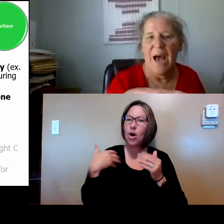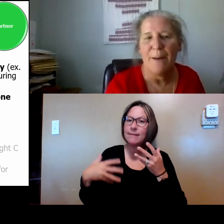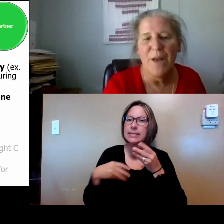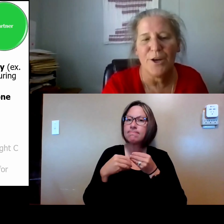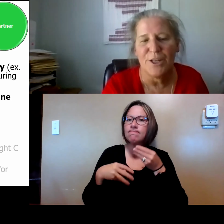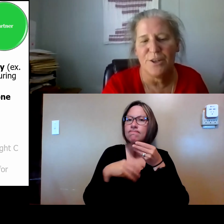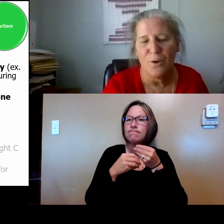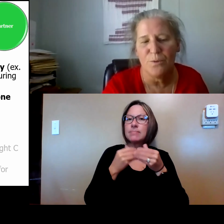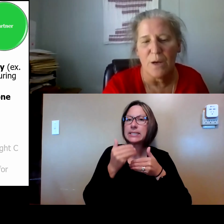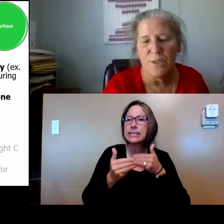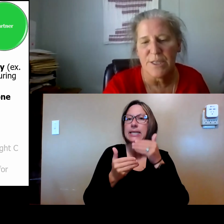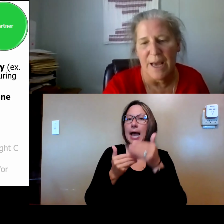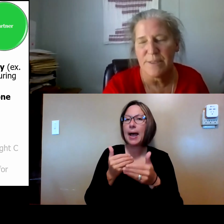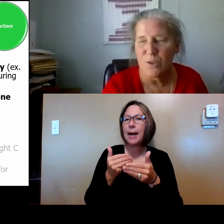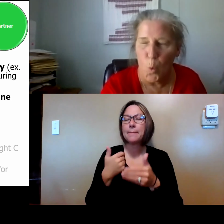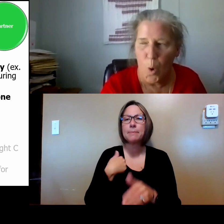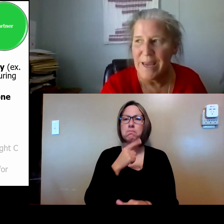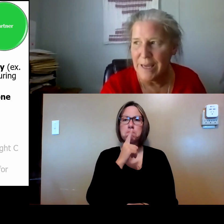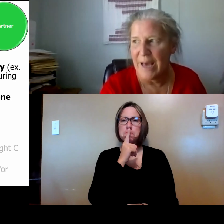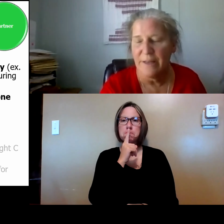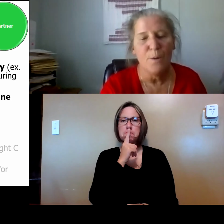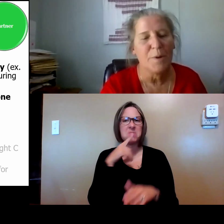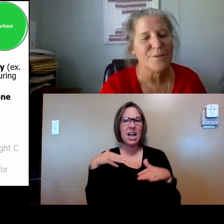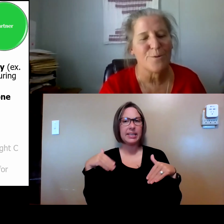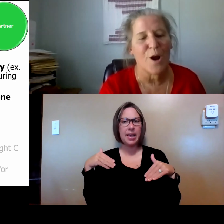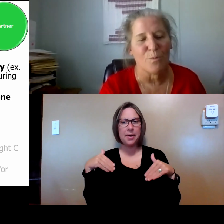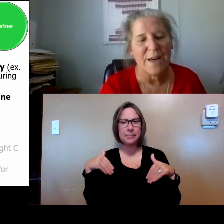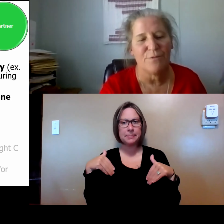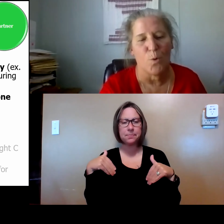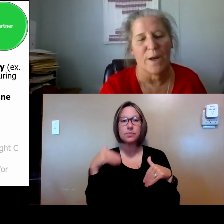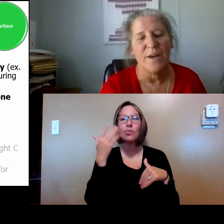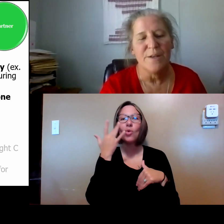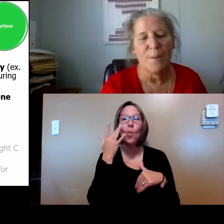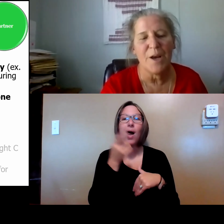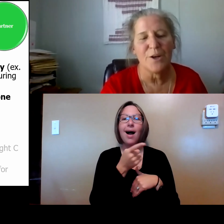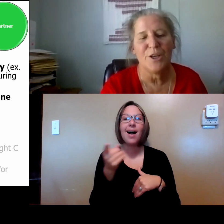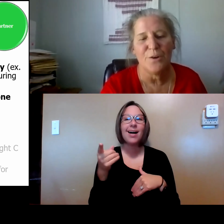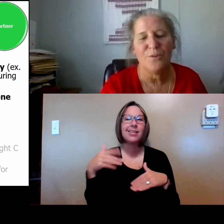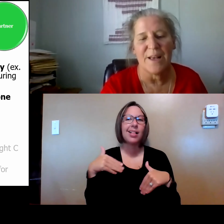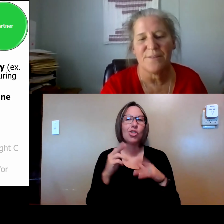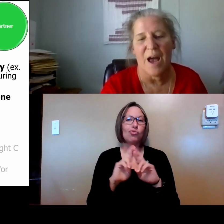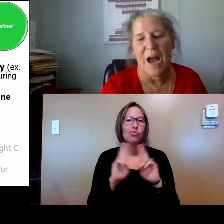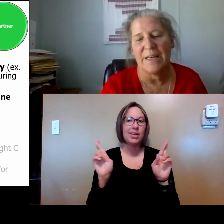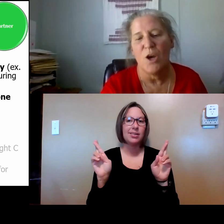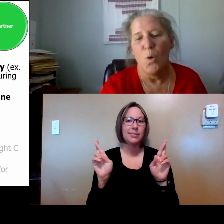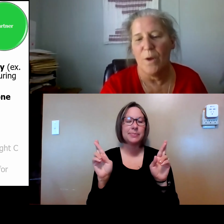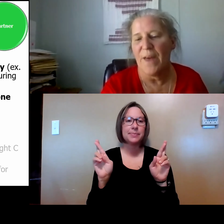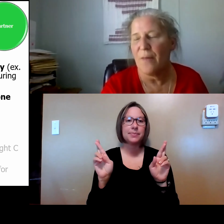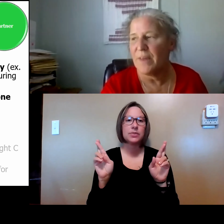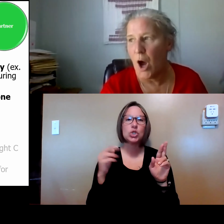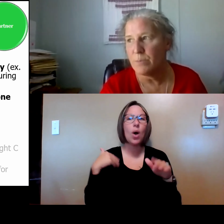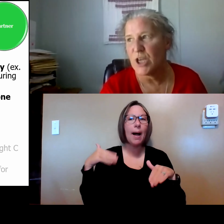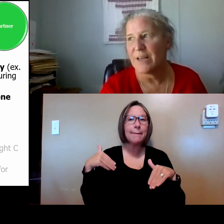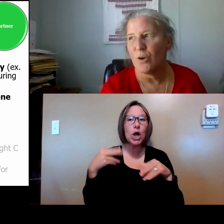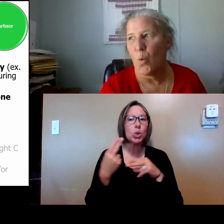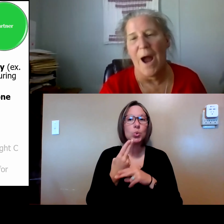steps. I'm not going to do those steps quite yet because they're not ready for it. So I'm not going to use that sign without